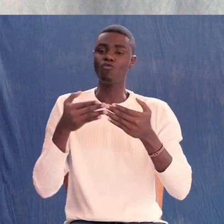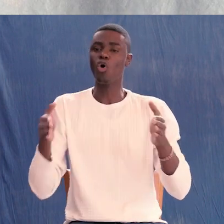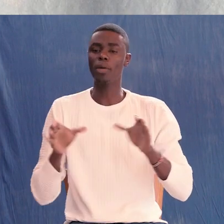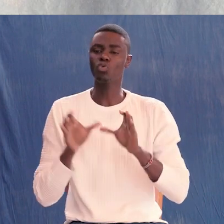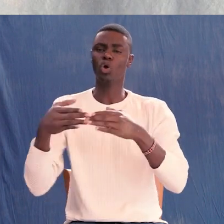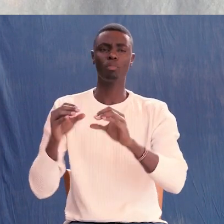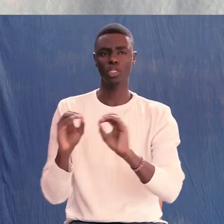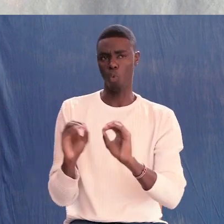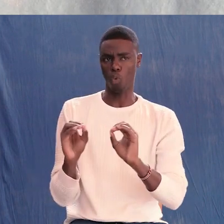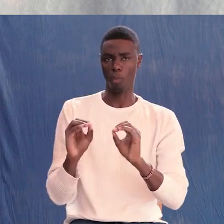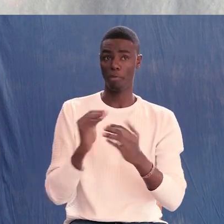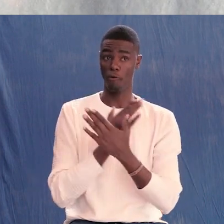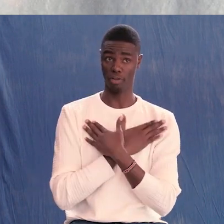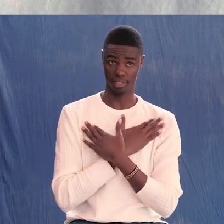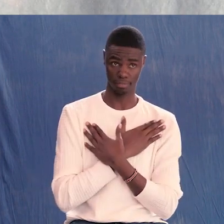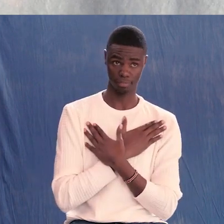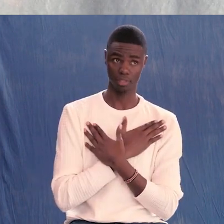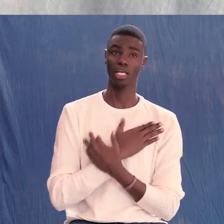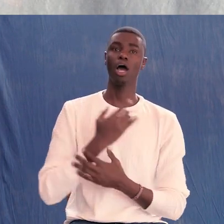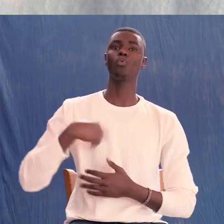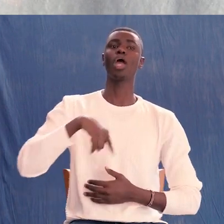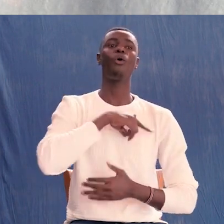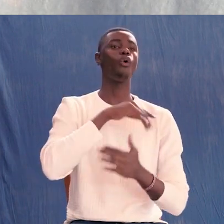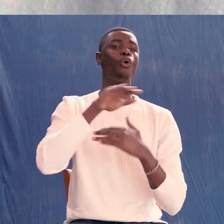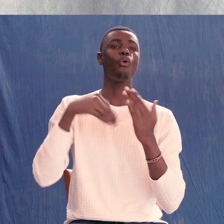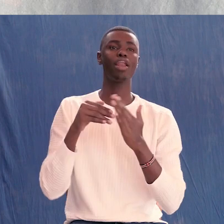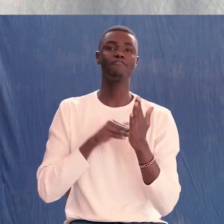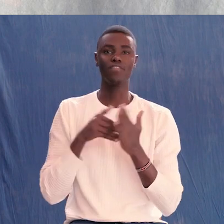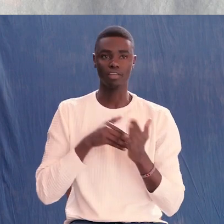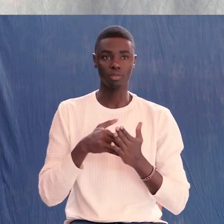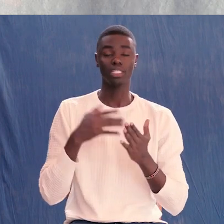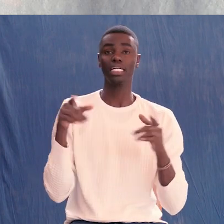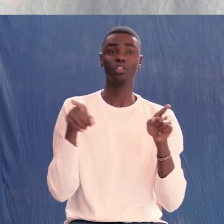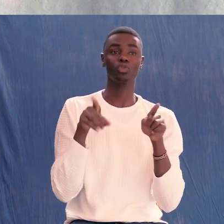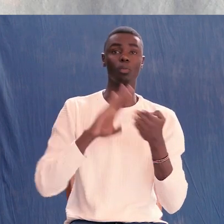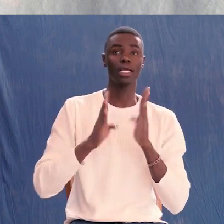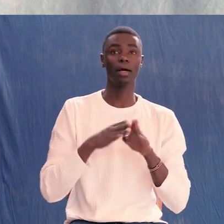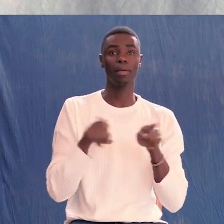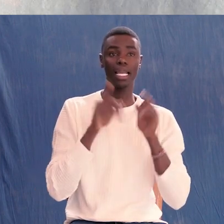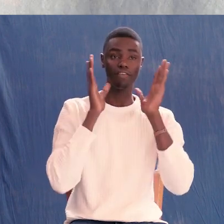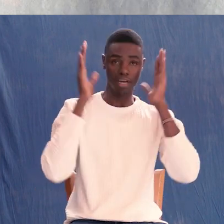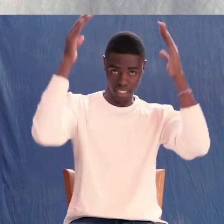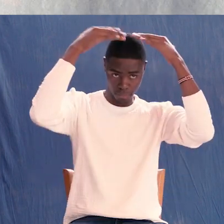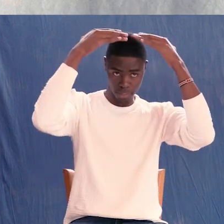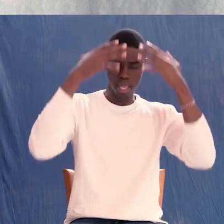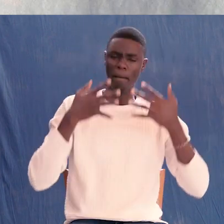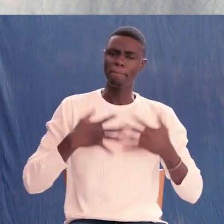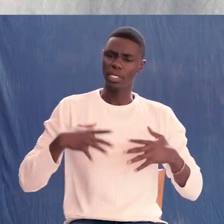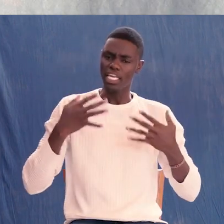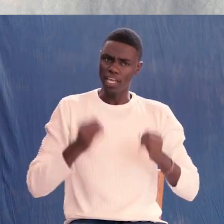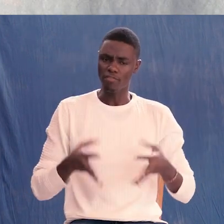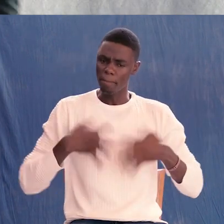community, friends, we're all vulnerable to the yeast of the Pharisees. When people don't know you,